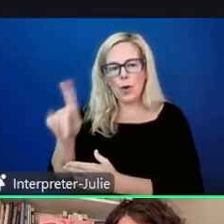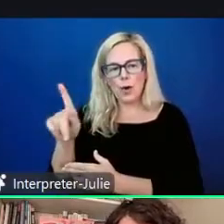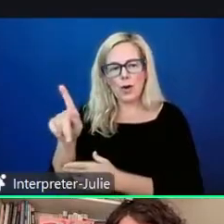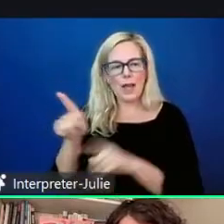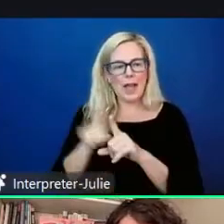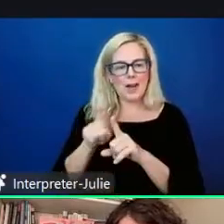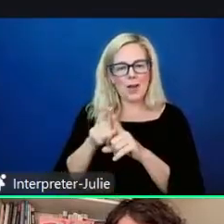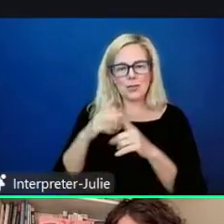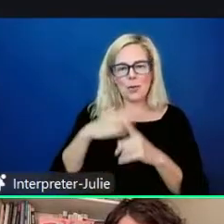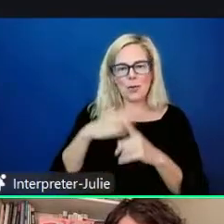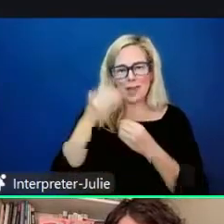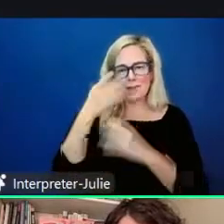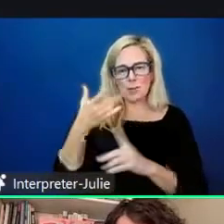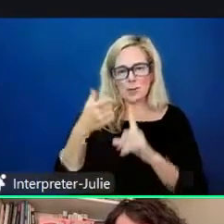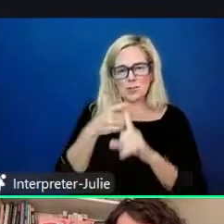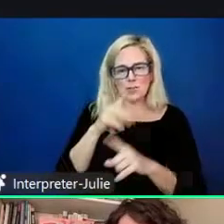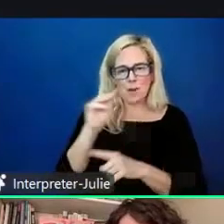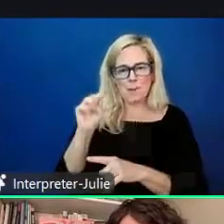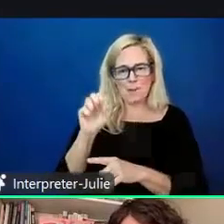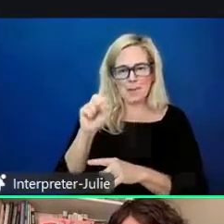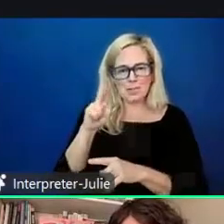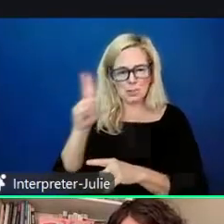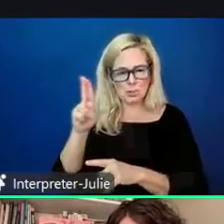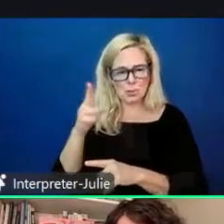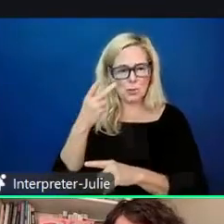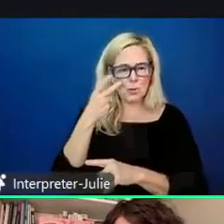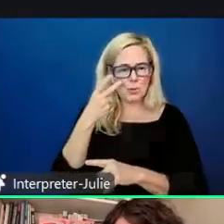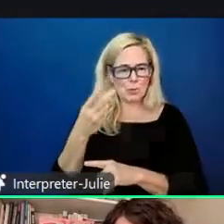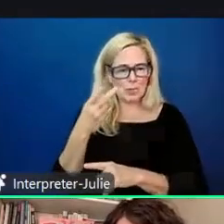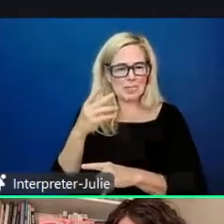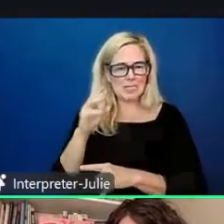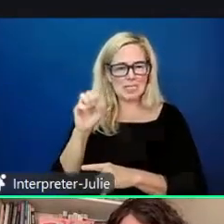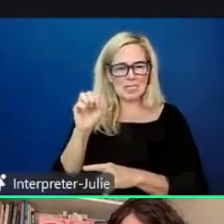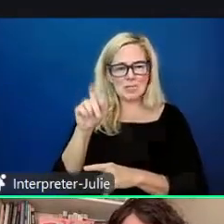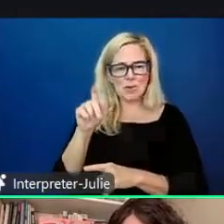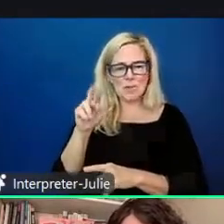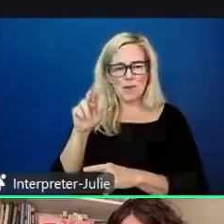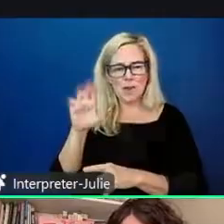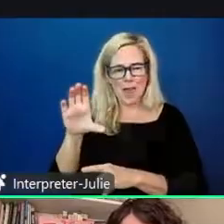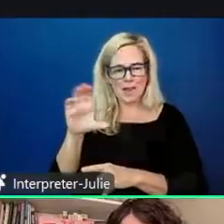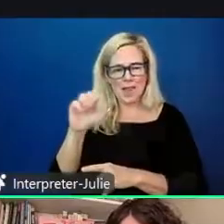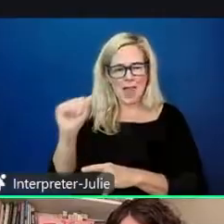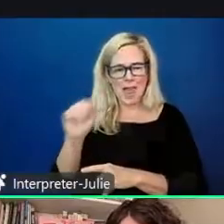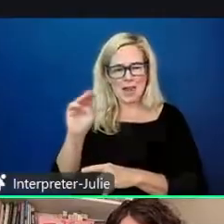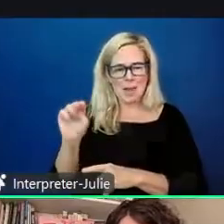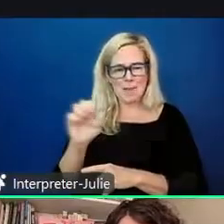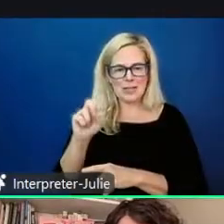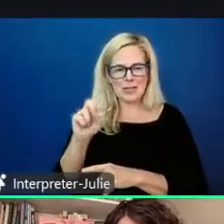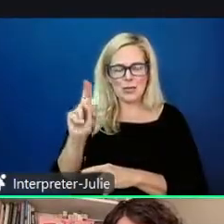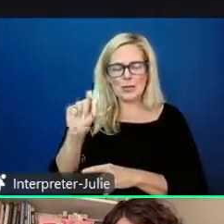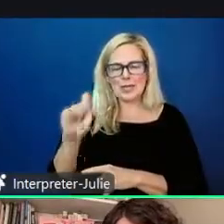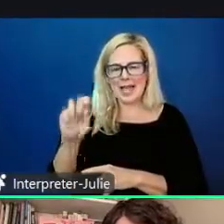State. So my email is skovirac@msu.edu, and we'd love to hear from you. And hers is